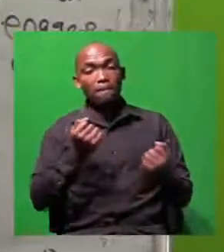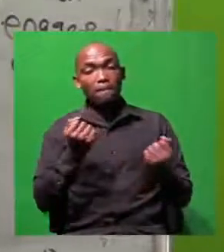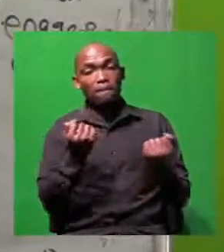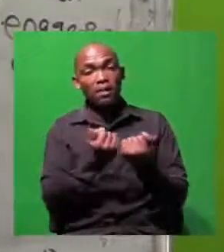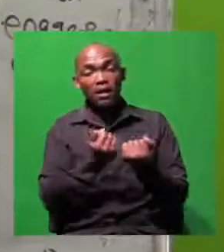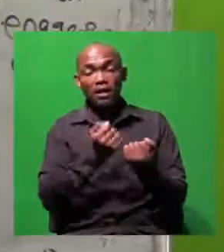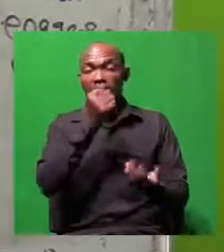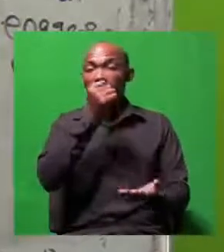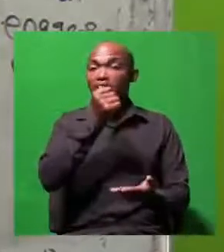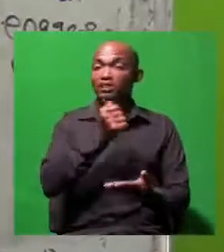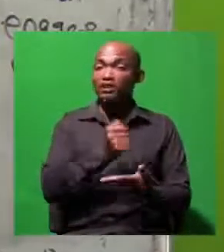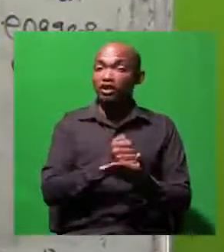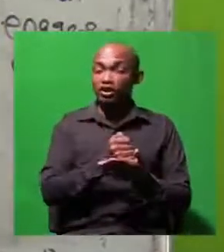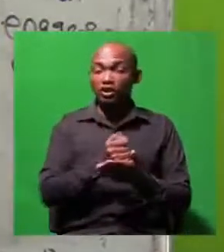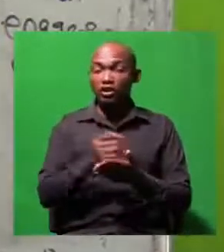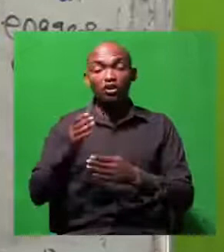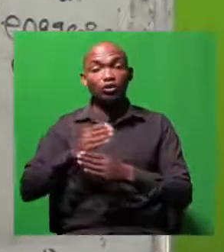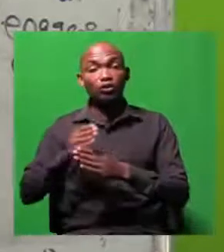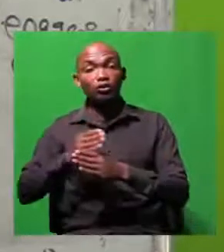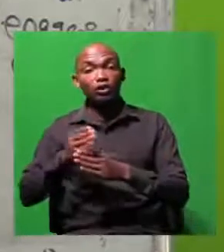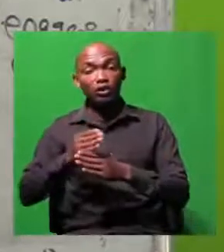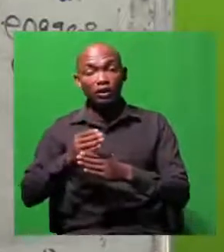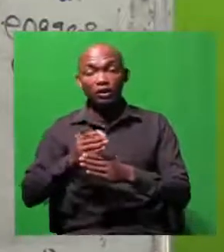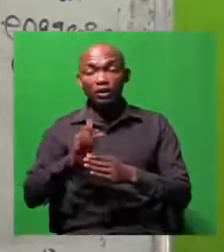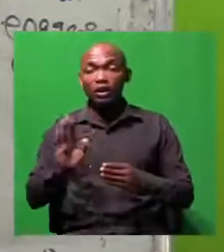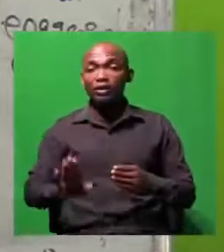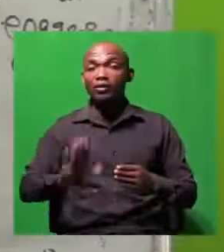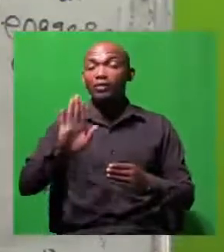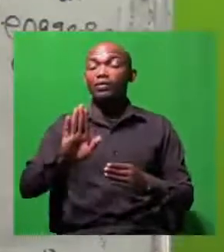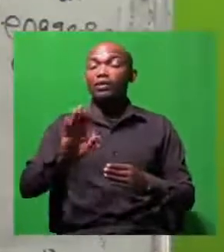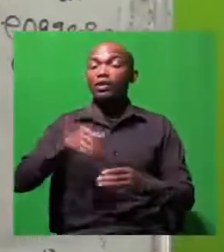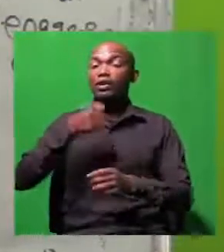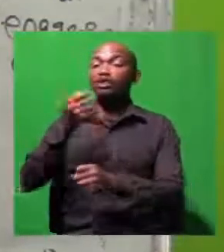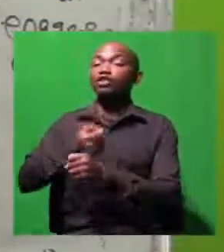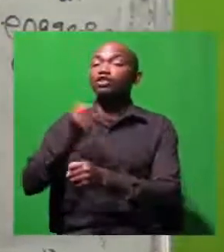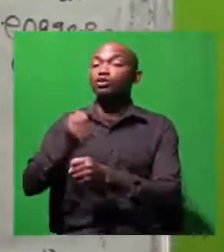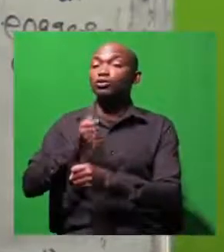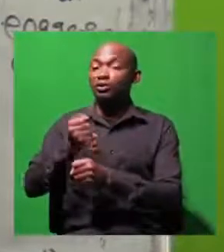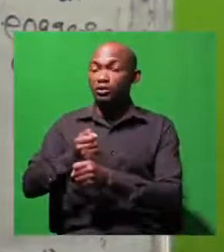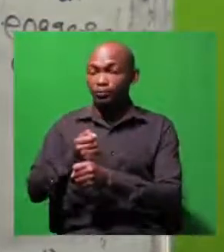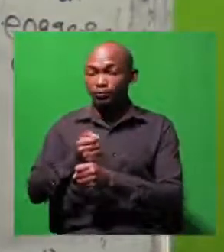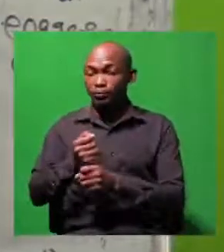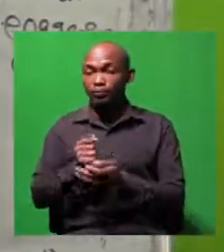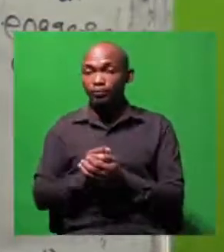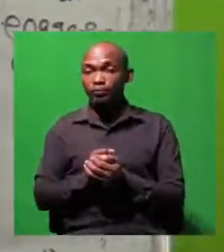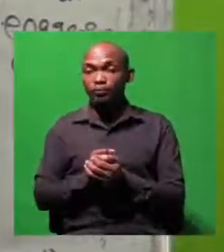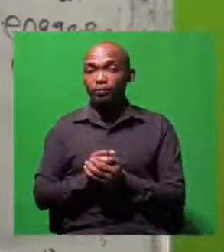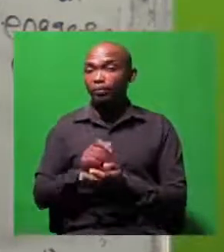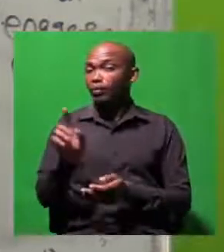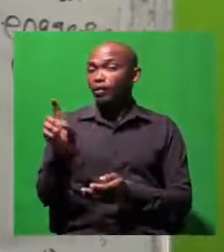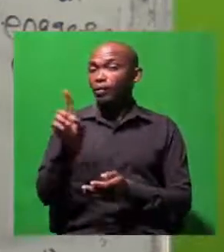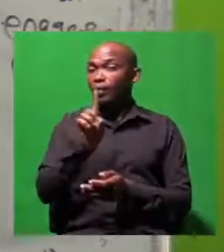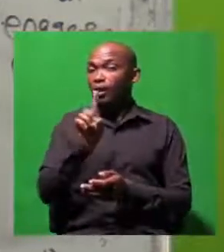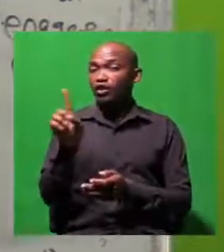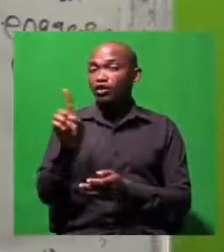decision, involved in making decision concerning their issues.